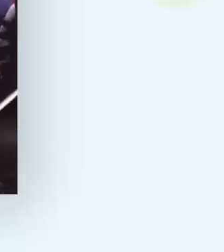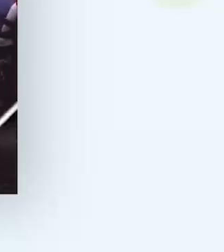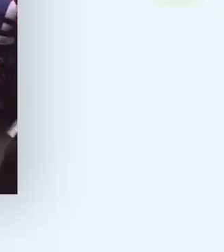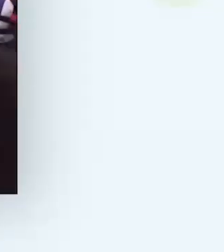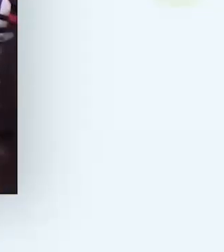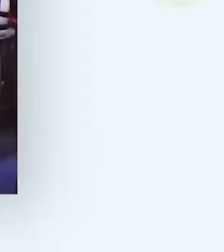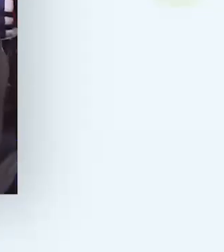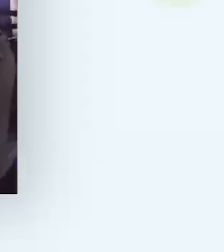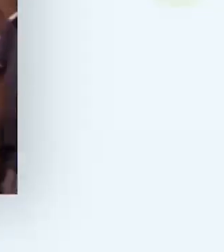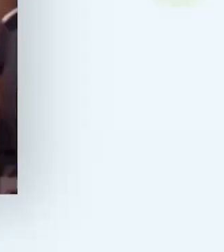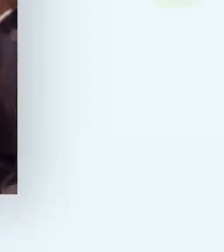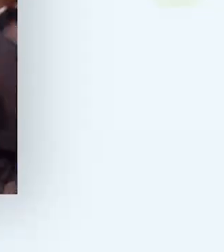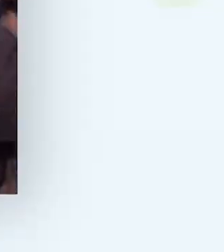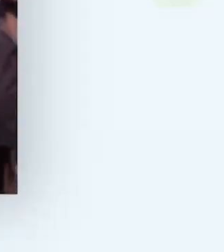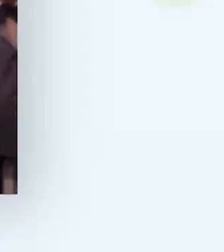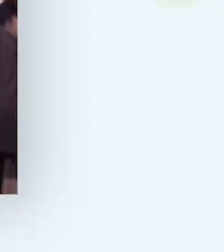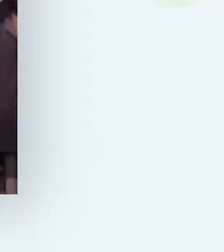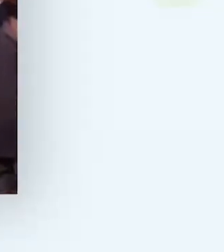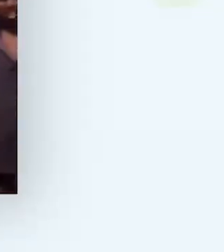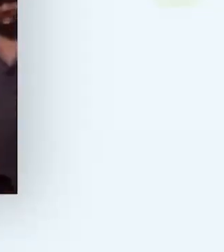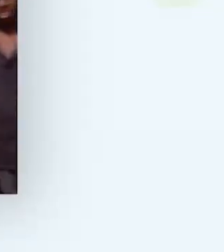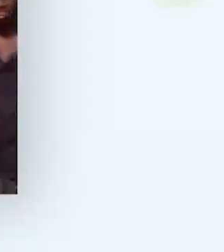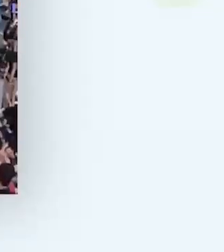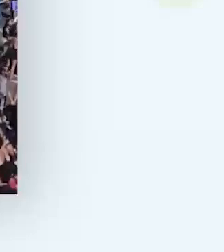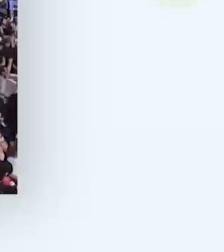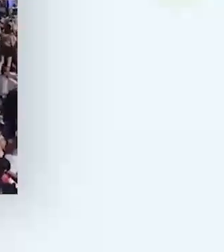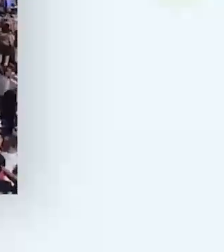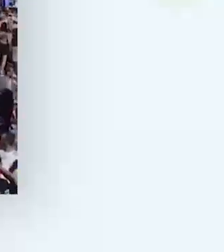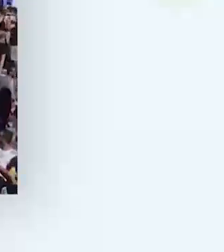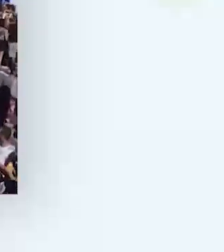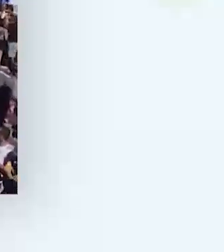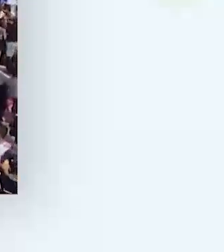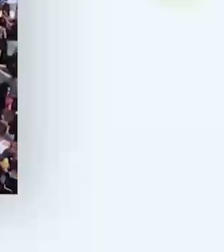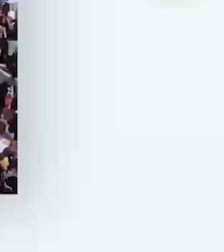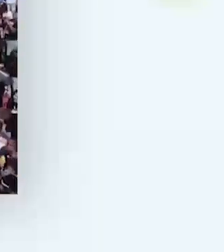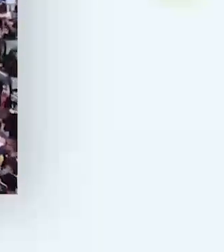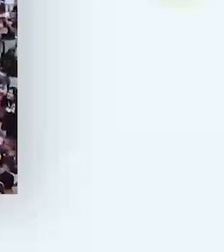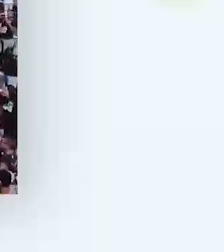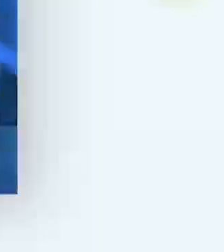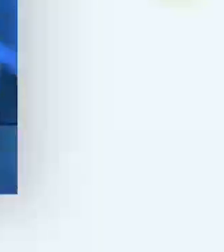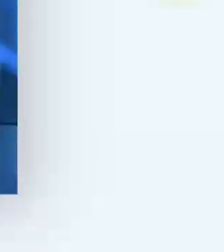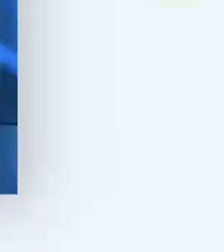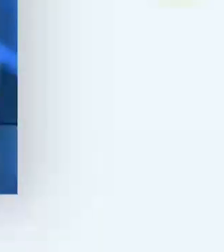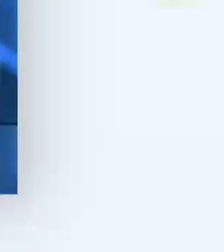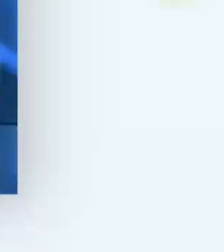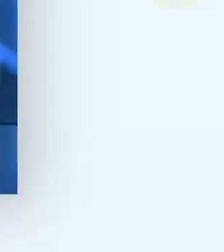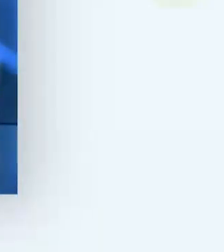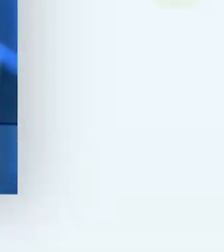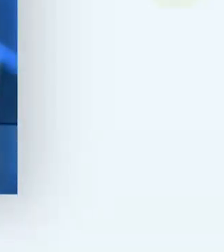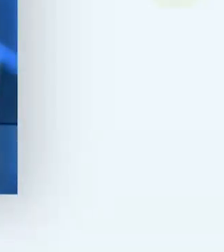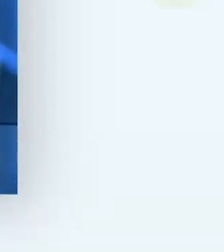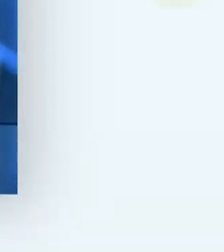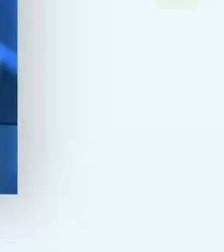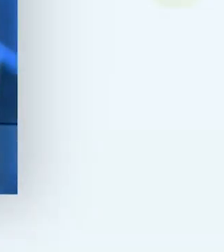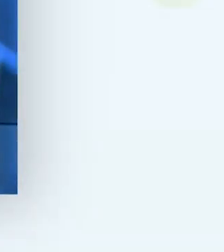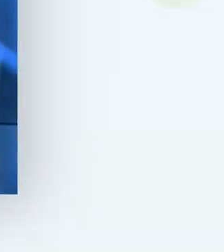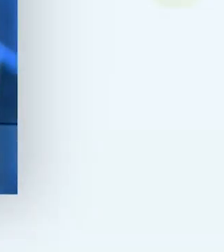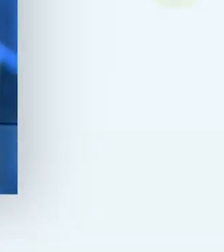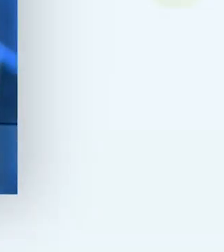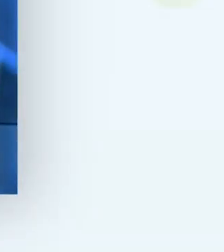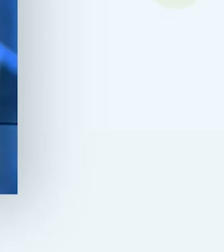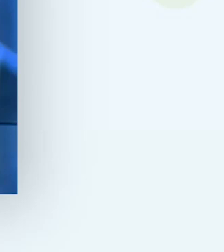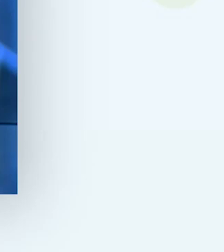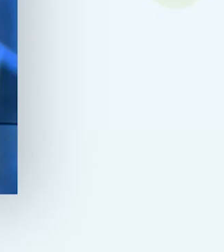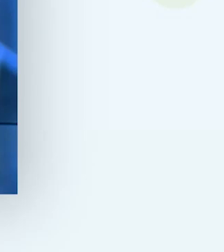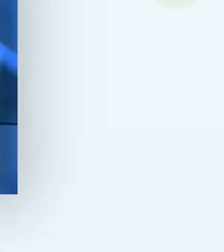youth living in conflict-prone or humanitarian settings, and LGBTQI young people. Young people need education and